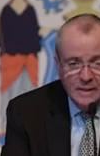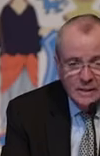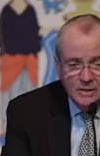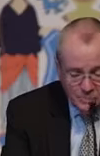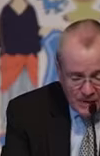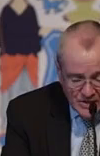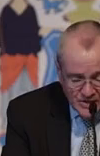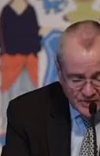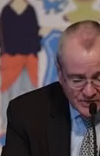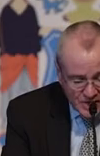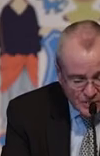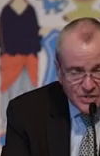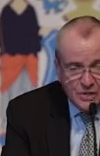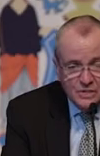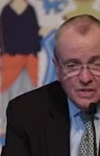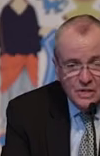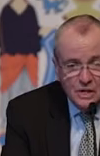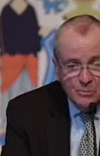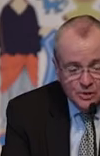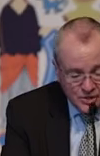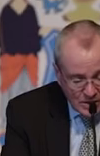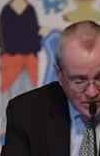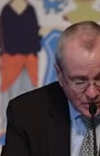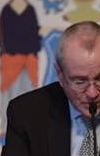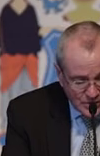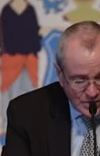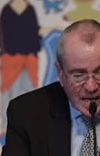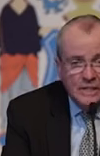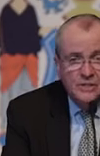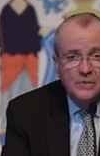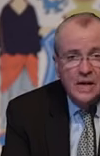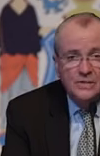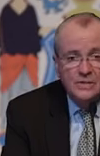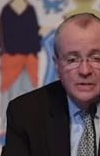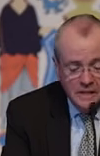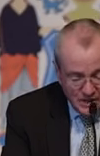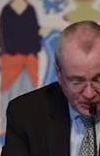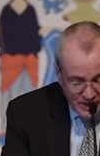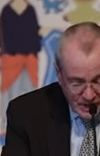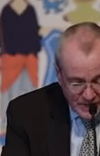3,643 new positive test results, pushing our total to